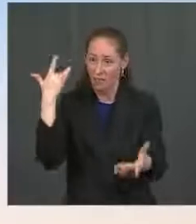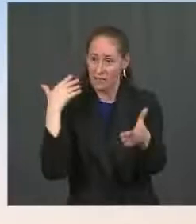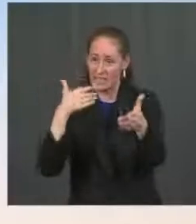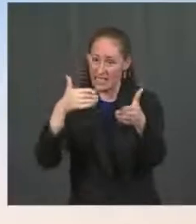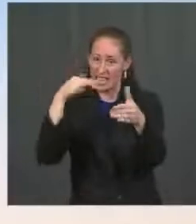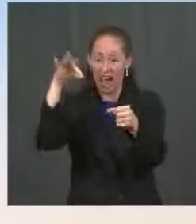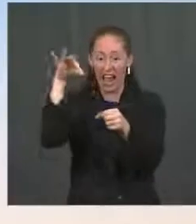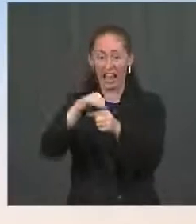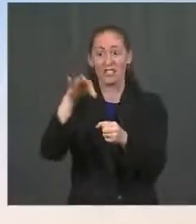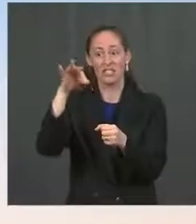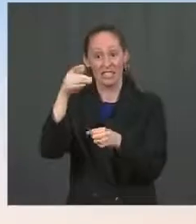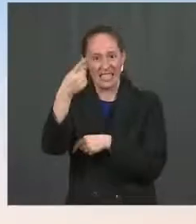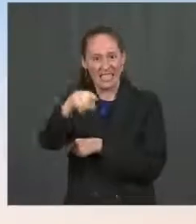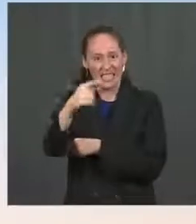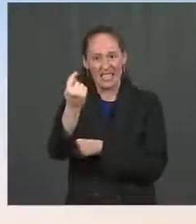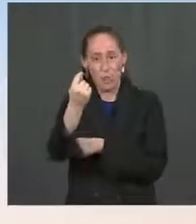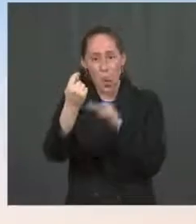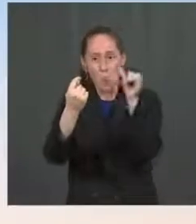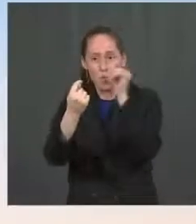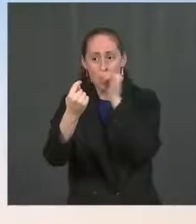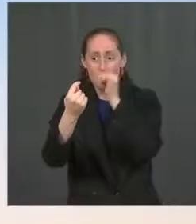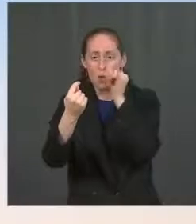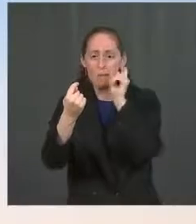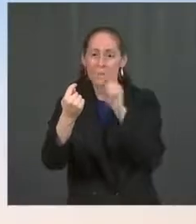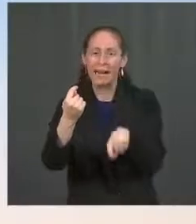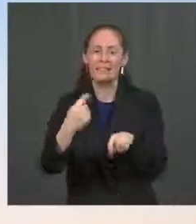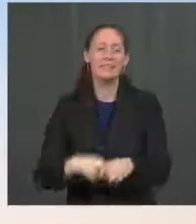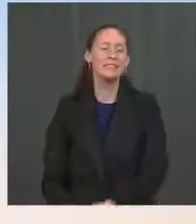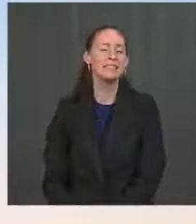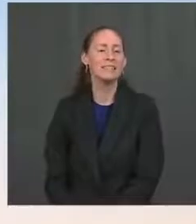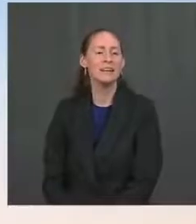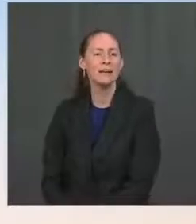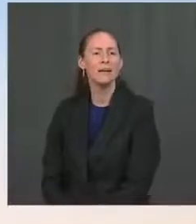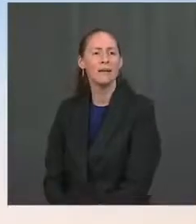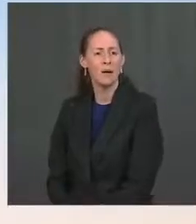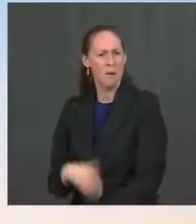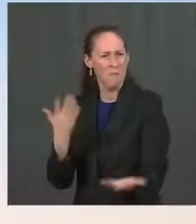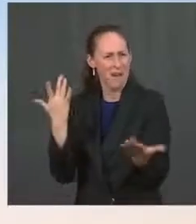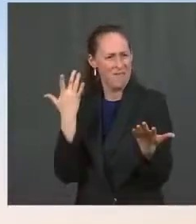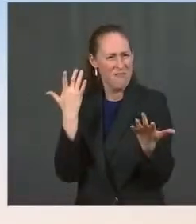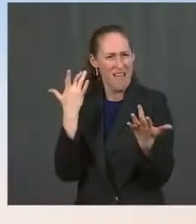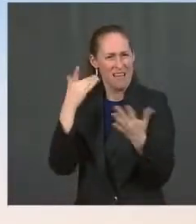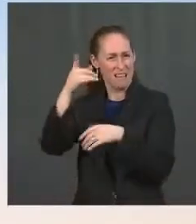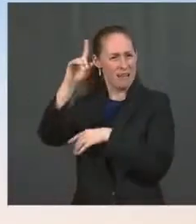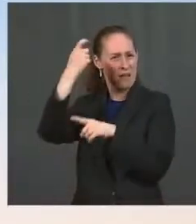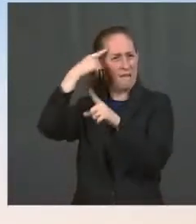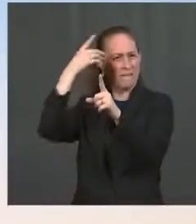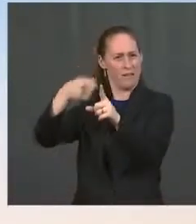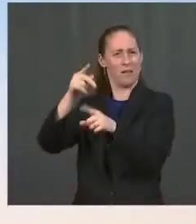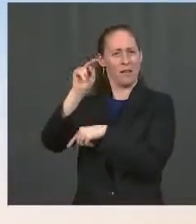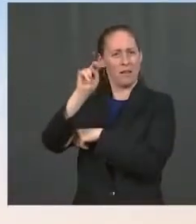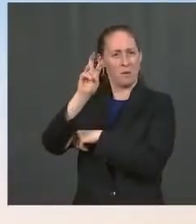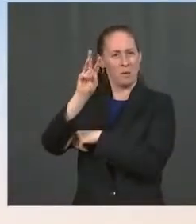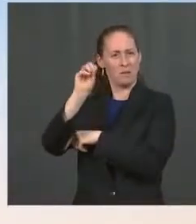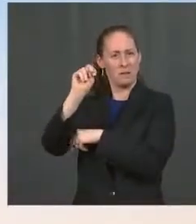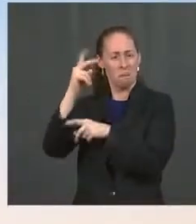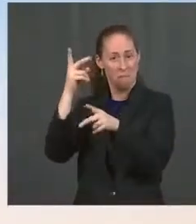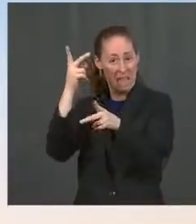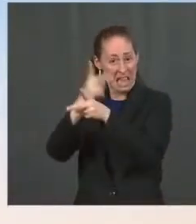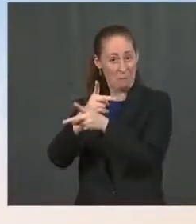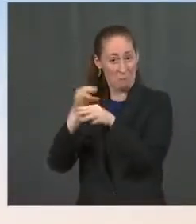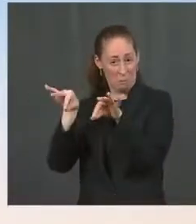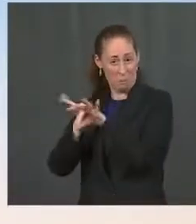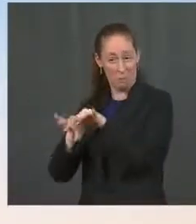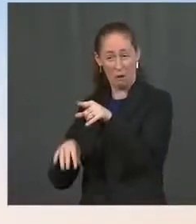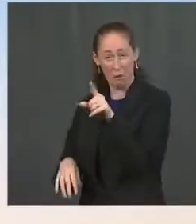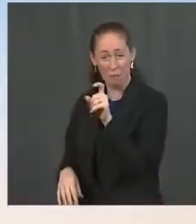important for the president that Governor Newsom continue on? Well, I would say that the president remains quite popular